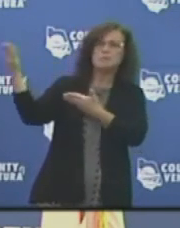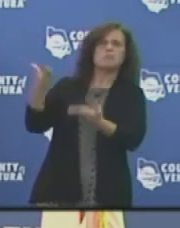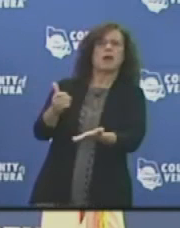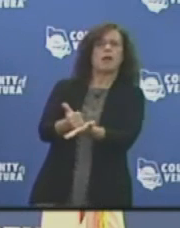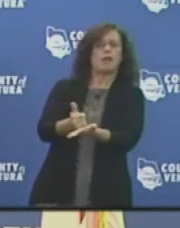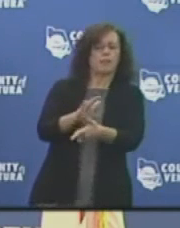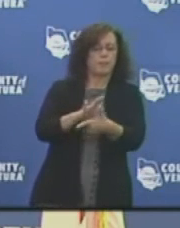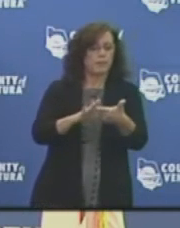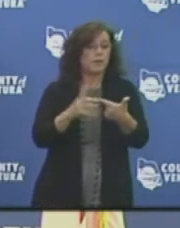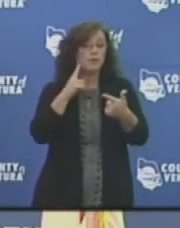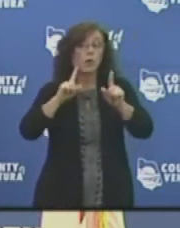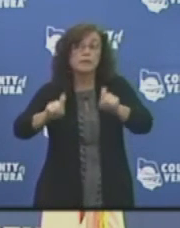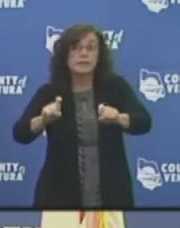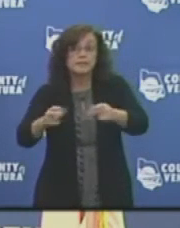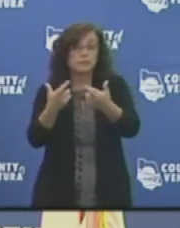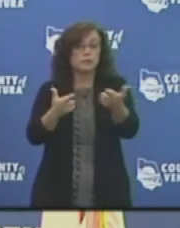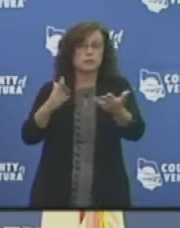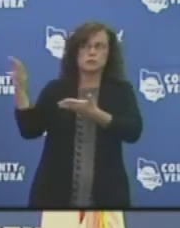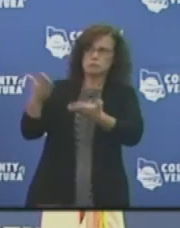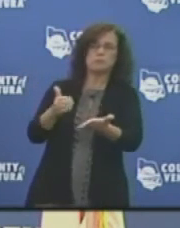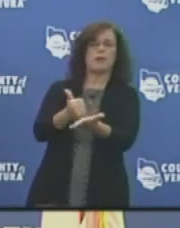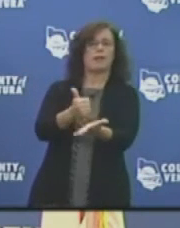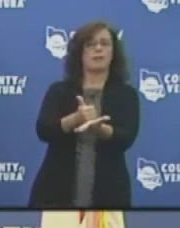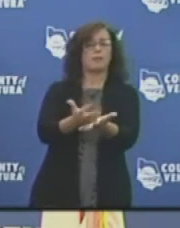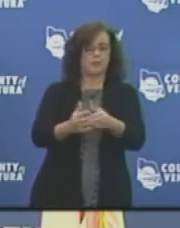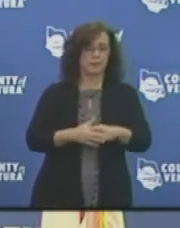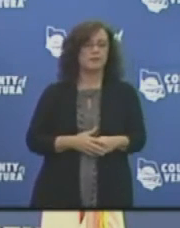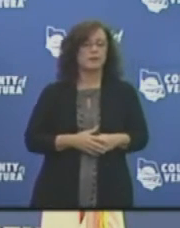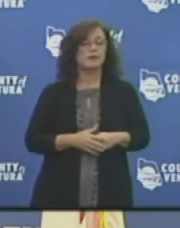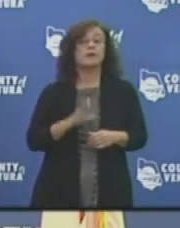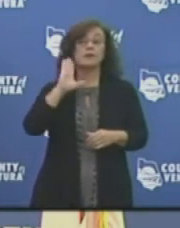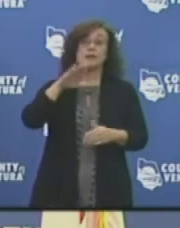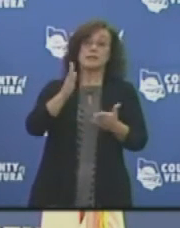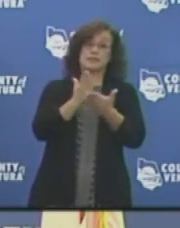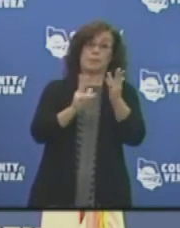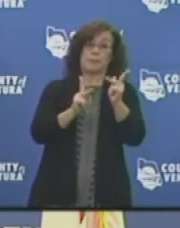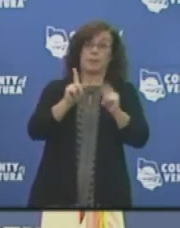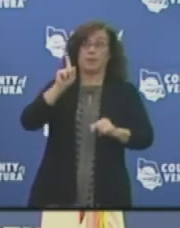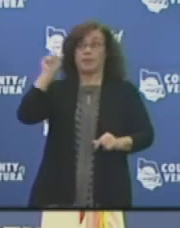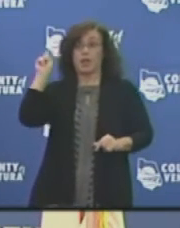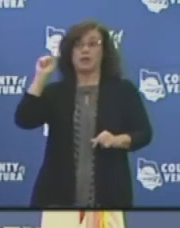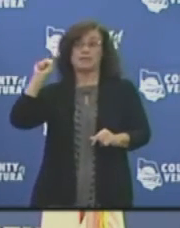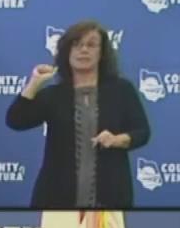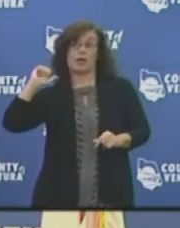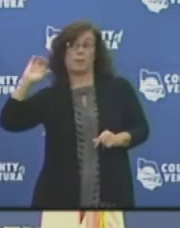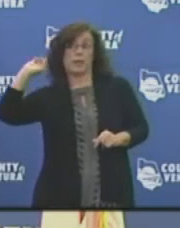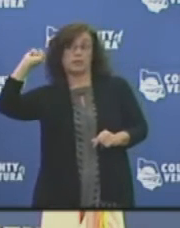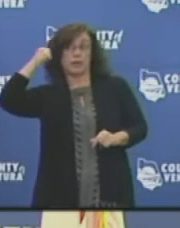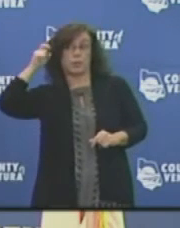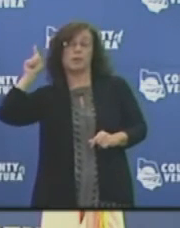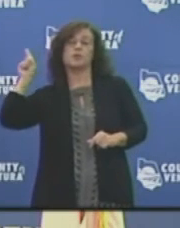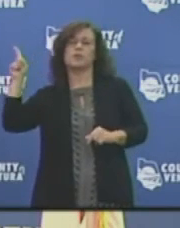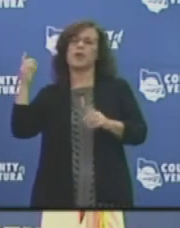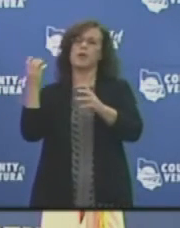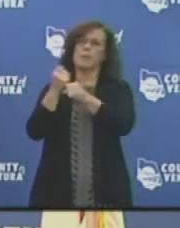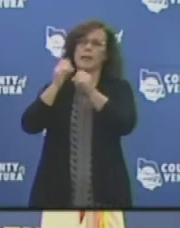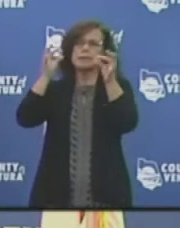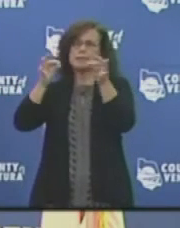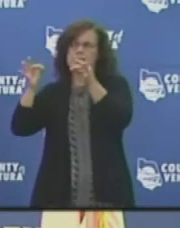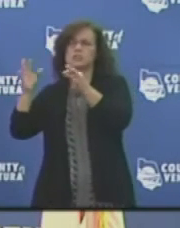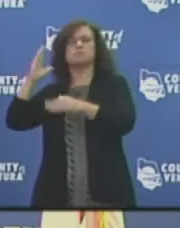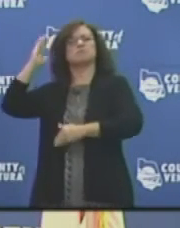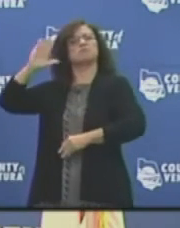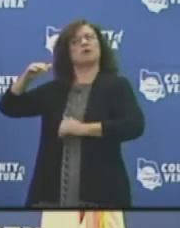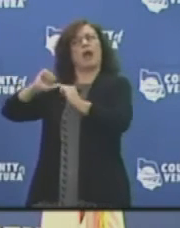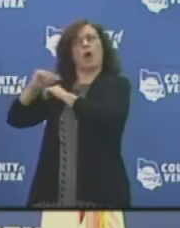businesses, making sure that as folks in Sacramento are making their policy choices, they know what that means actually right here in the field to our